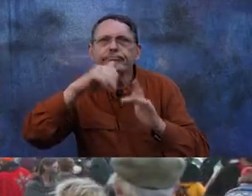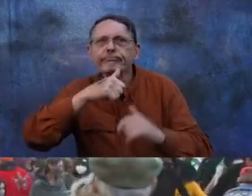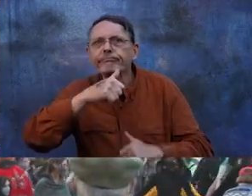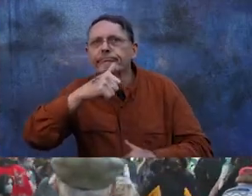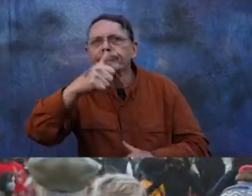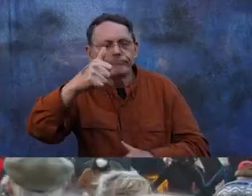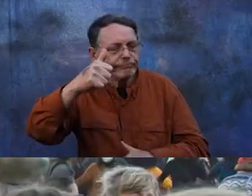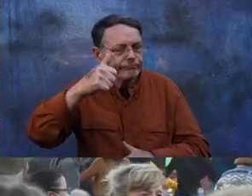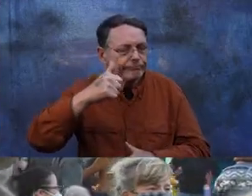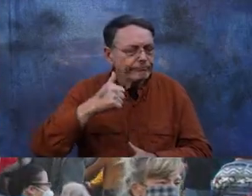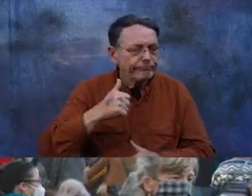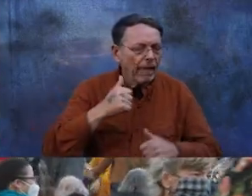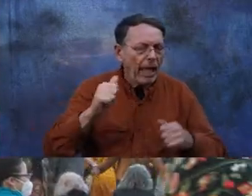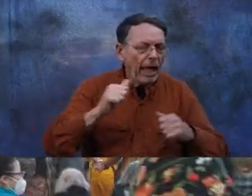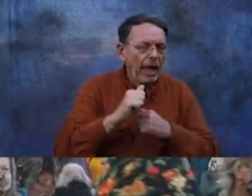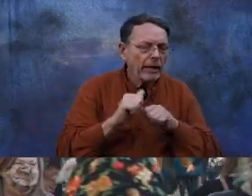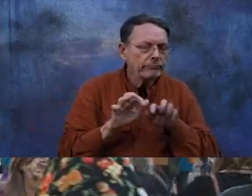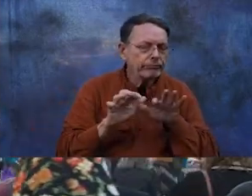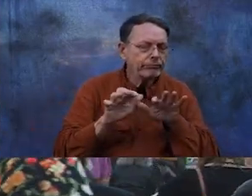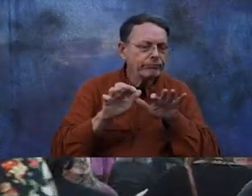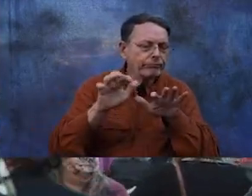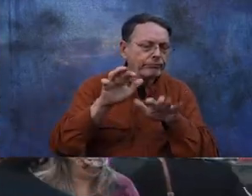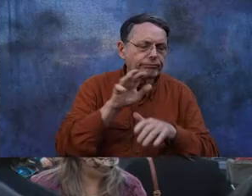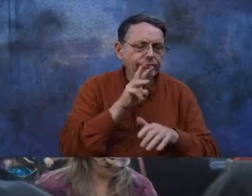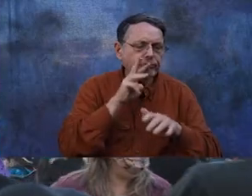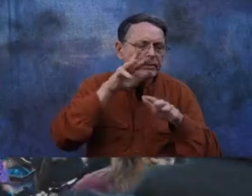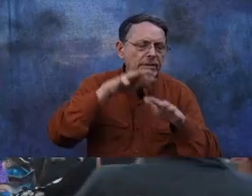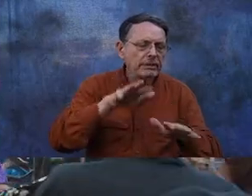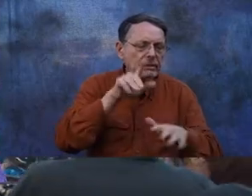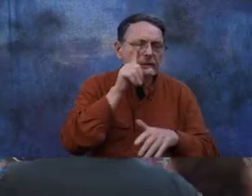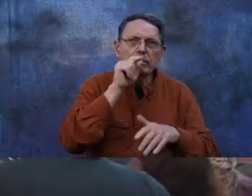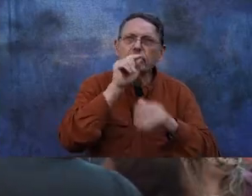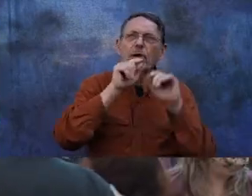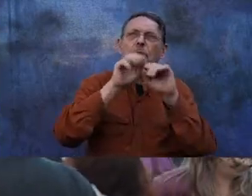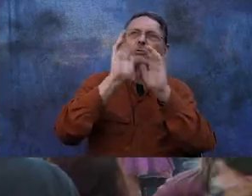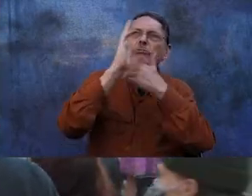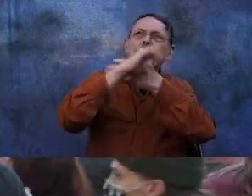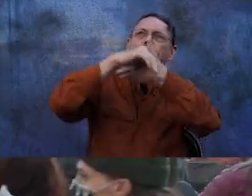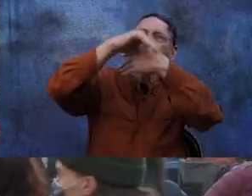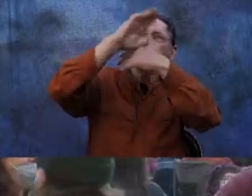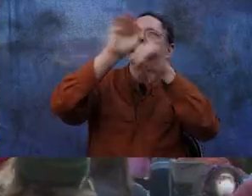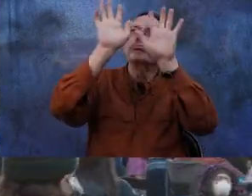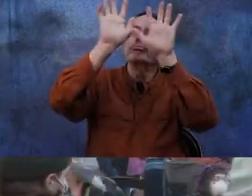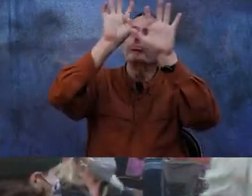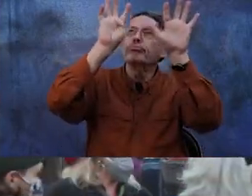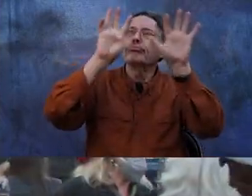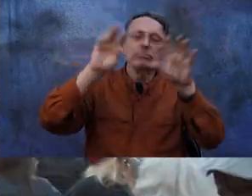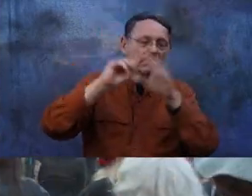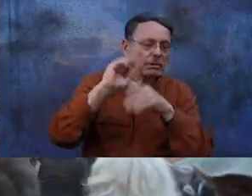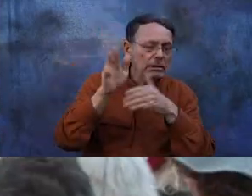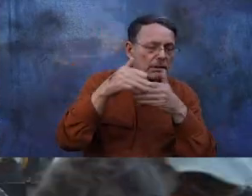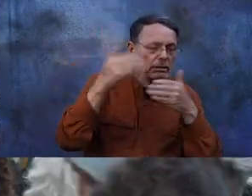migrations. May flocks of seabirds darken the sky and the great